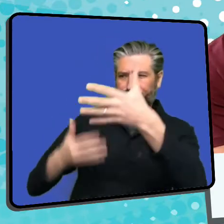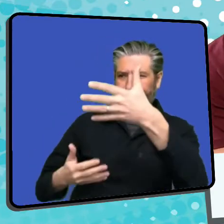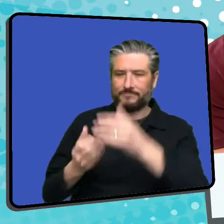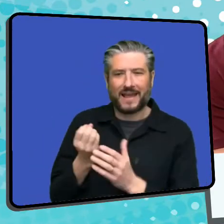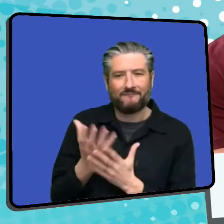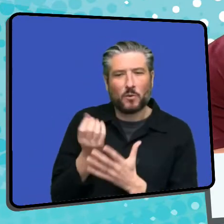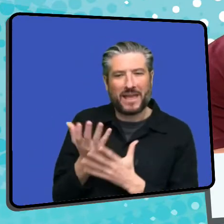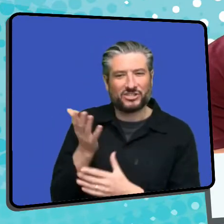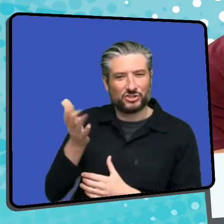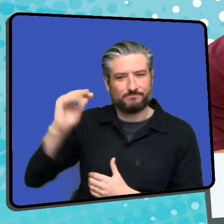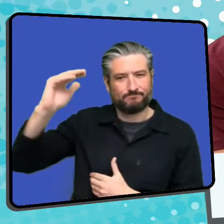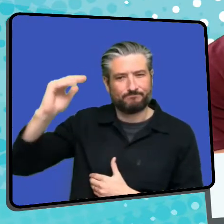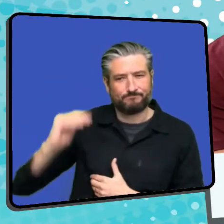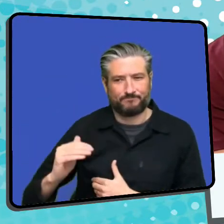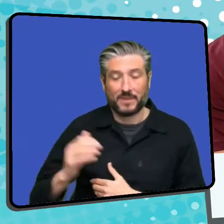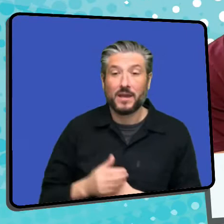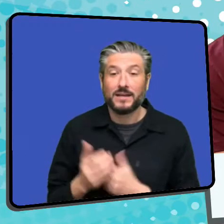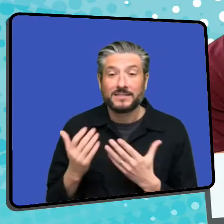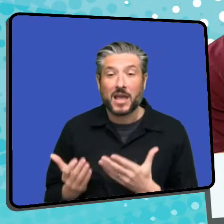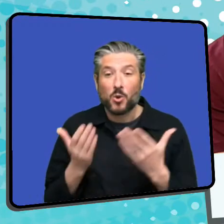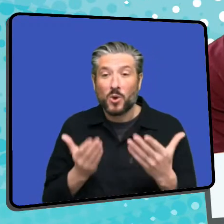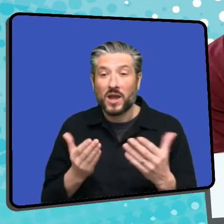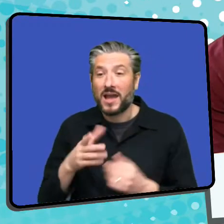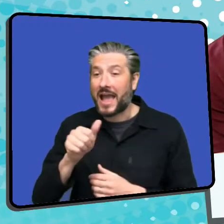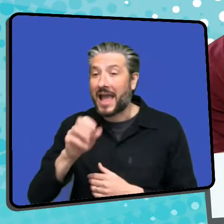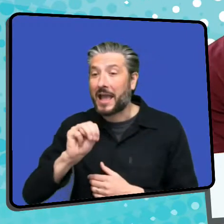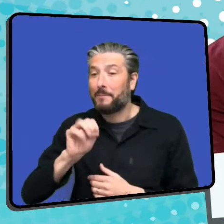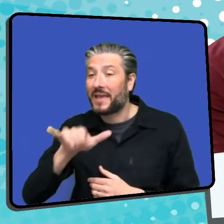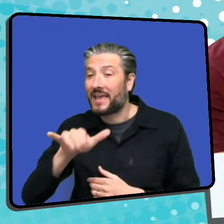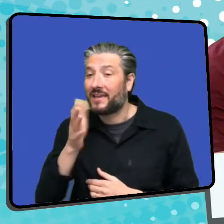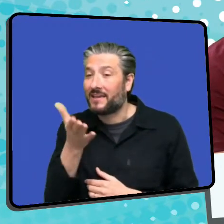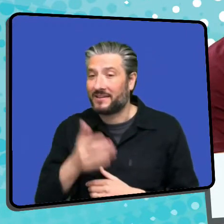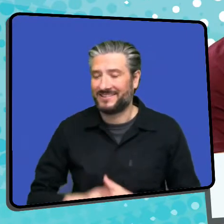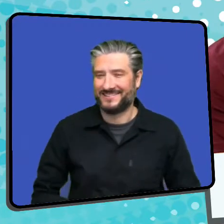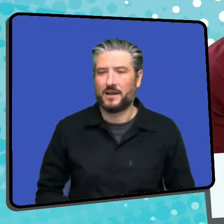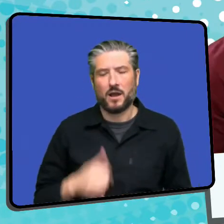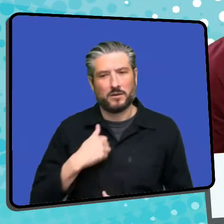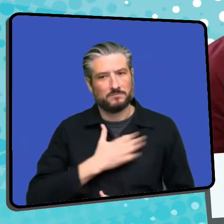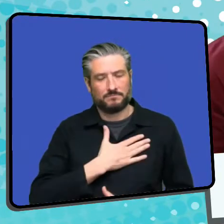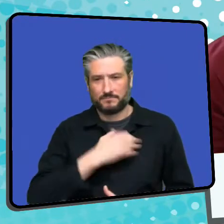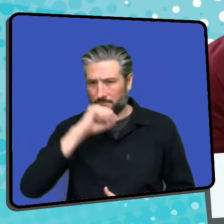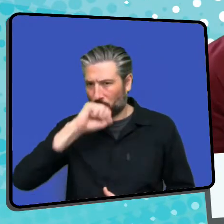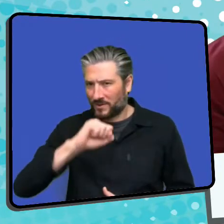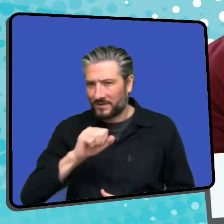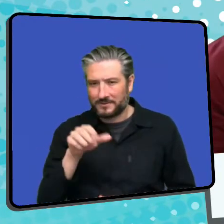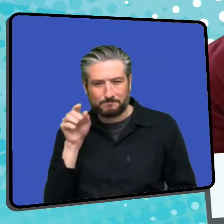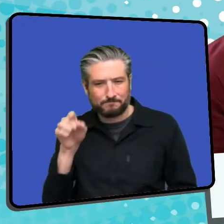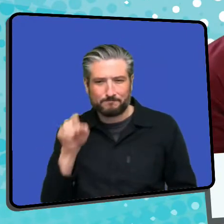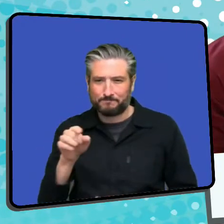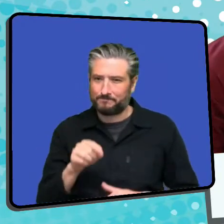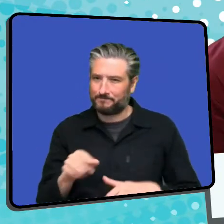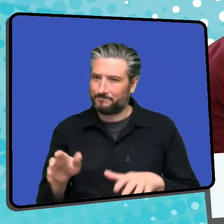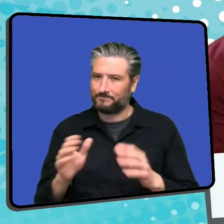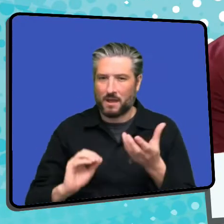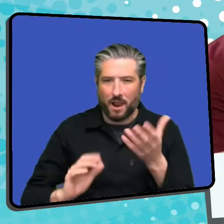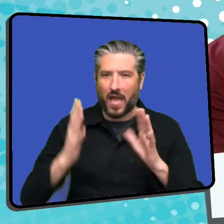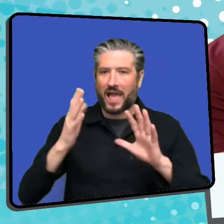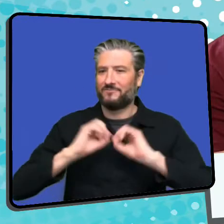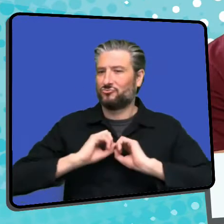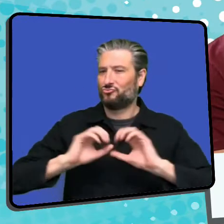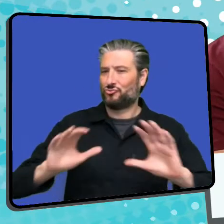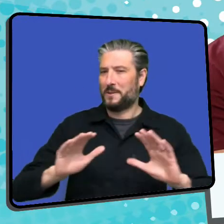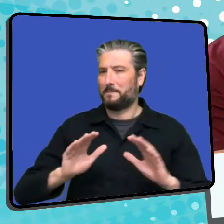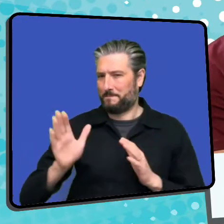Fabulous. Yeah, I love that idea of the AI42 show. It's really, really good. So Learn Modules. Learn Modules